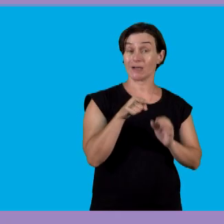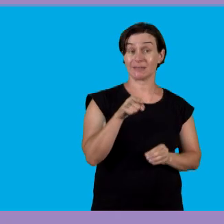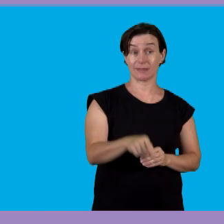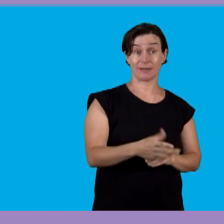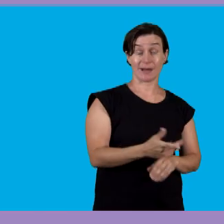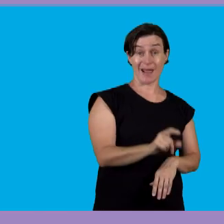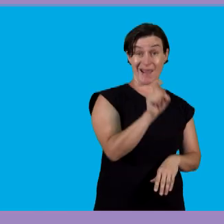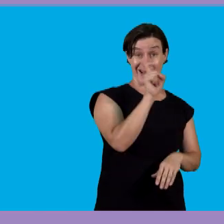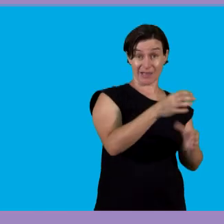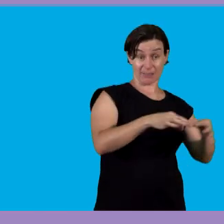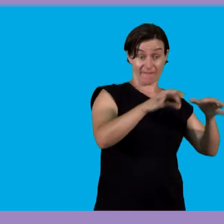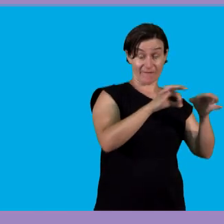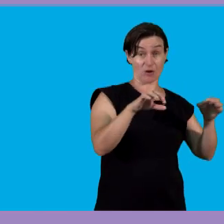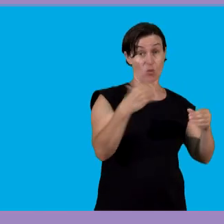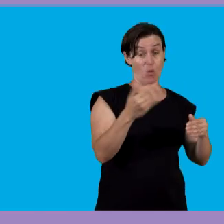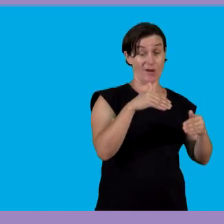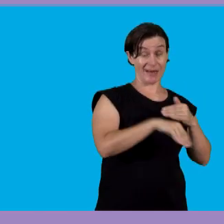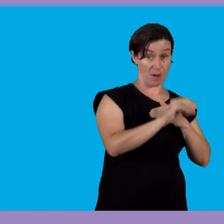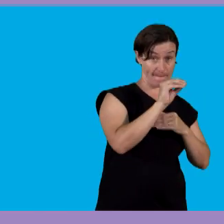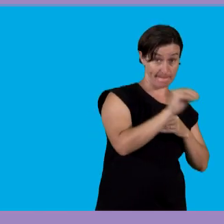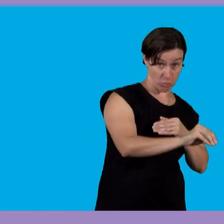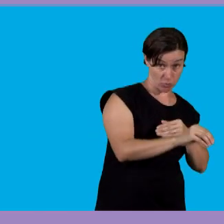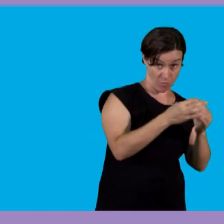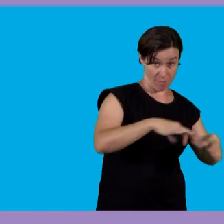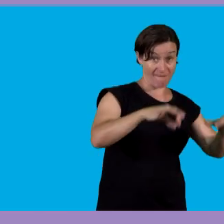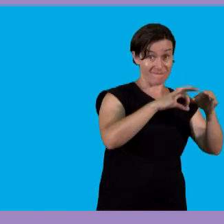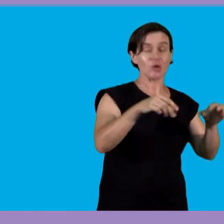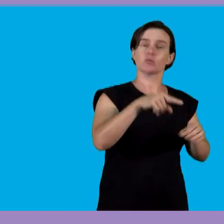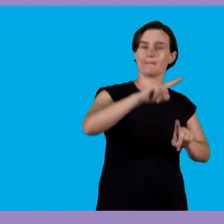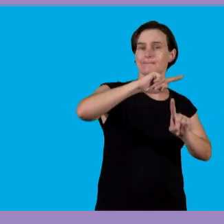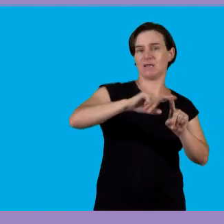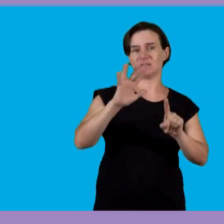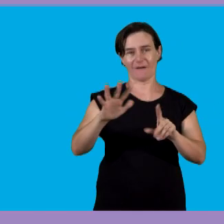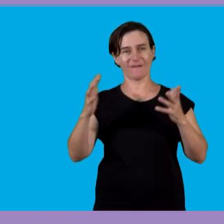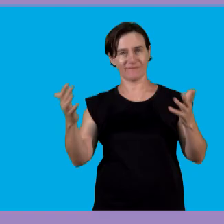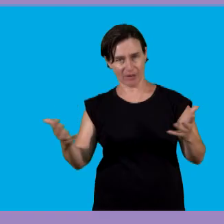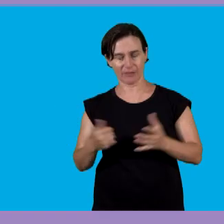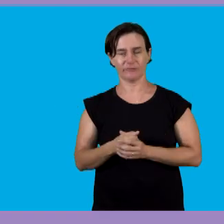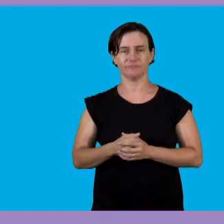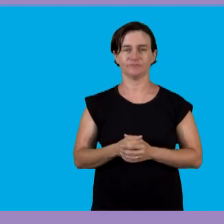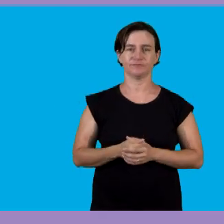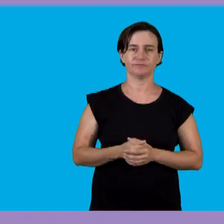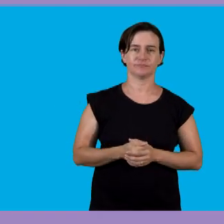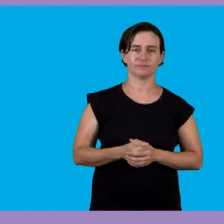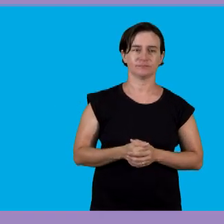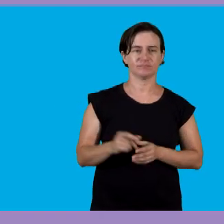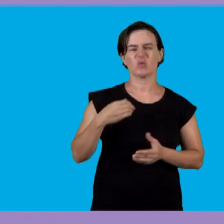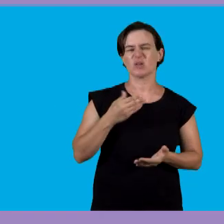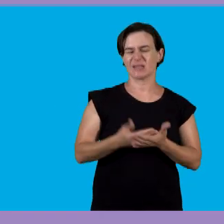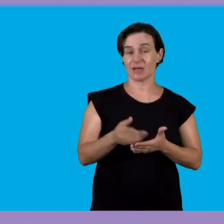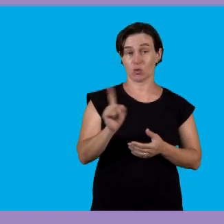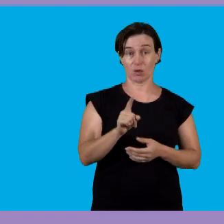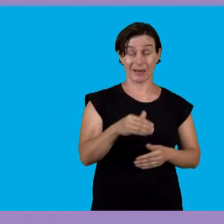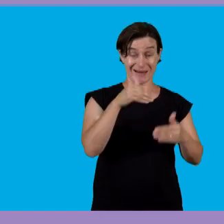is added to a value, particularly an input value in this case, then we know that we can just take our